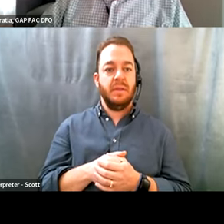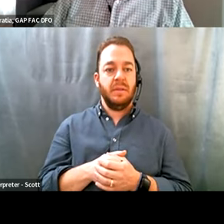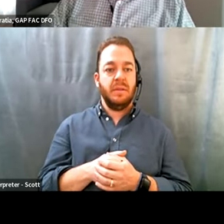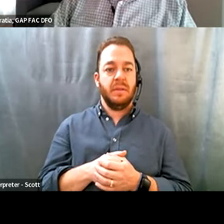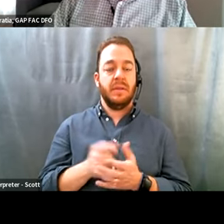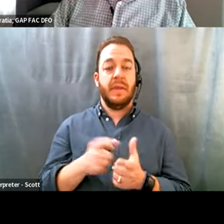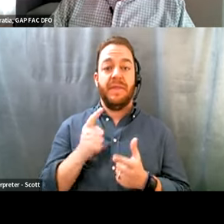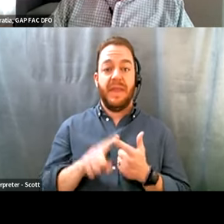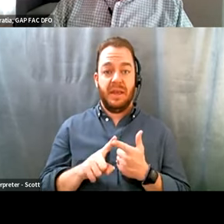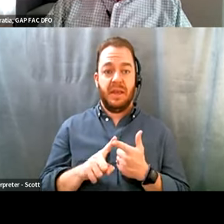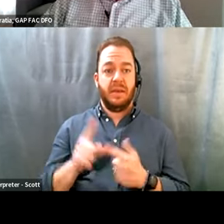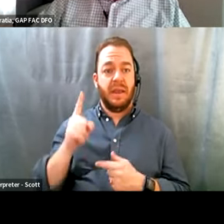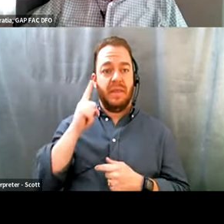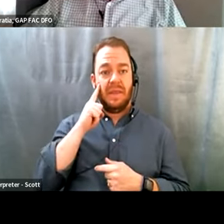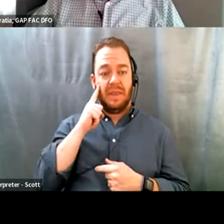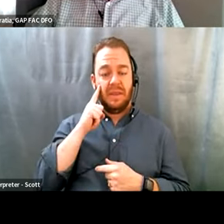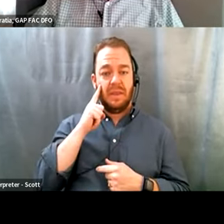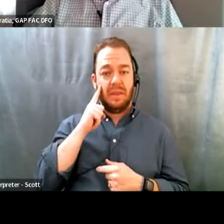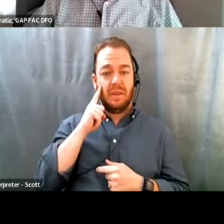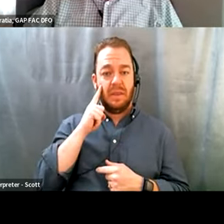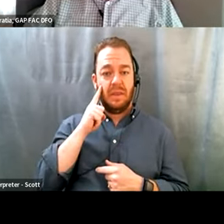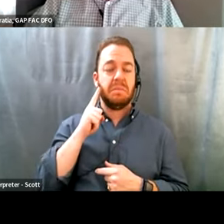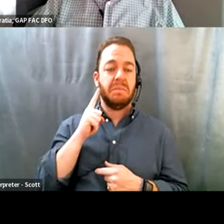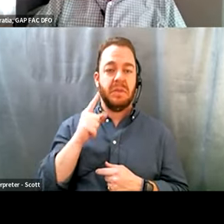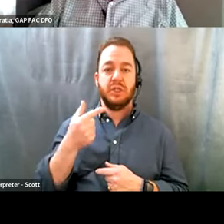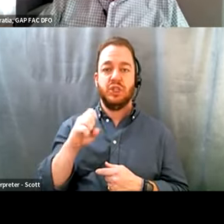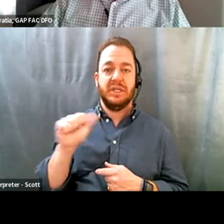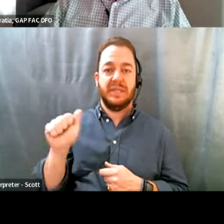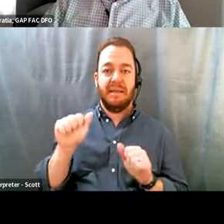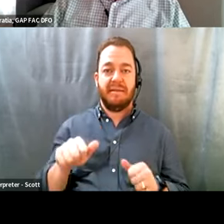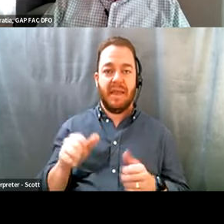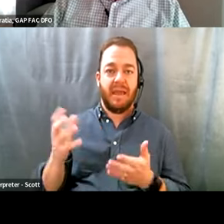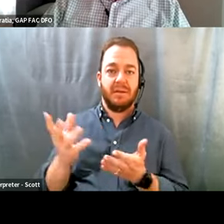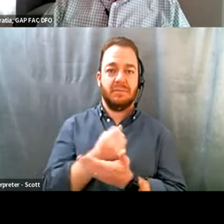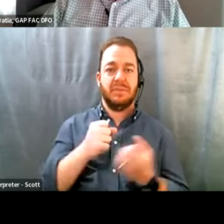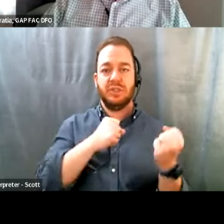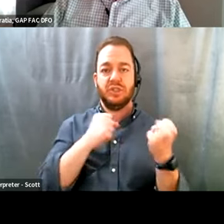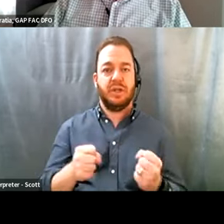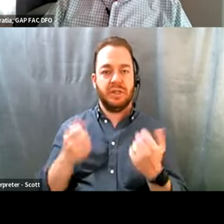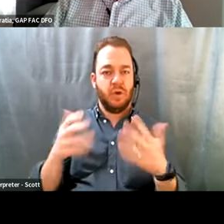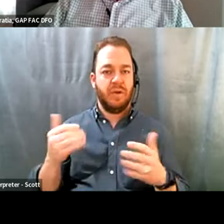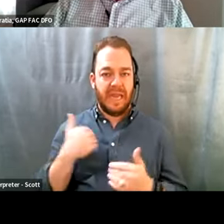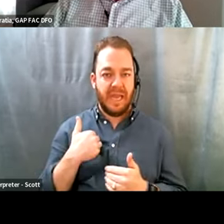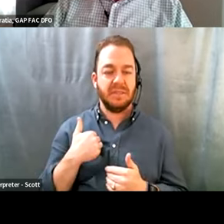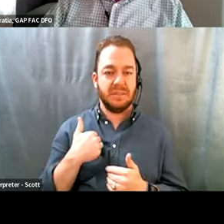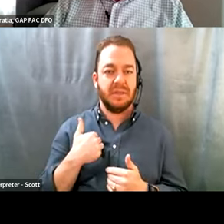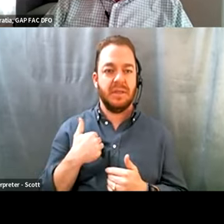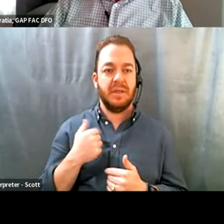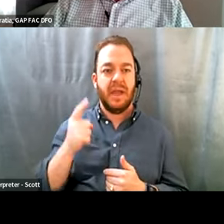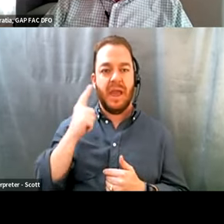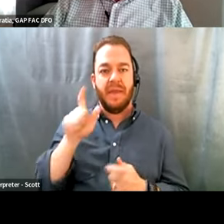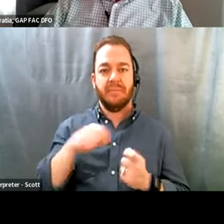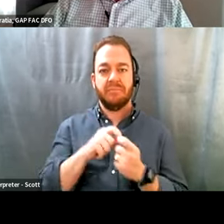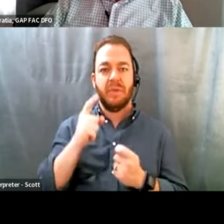And then I think beyond that, the GSA can leverage its strengths that it already has. I think in particular